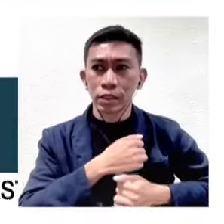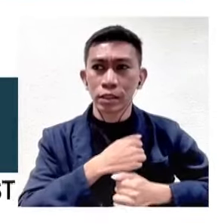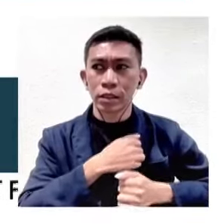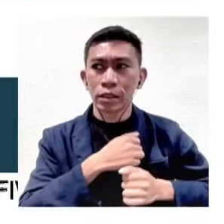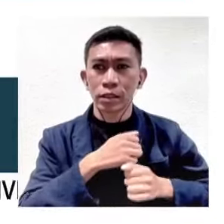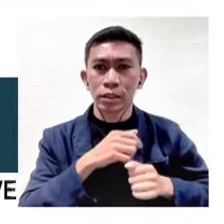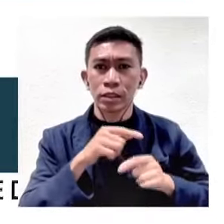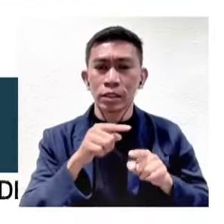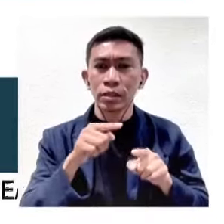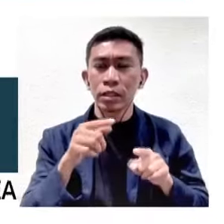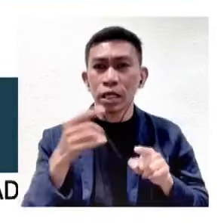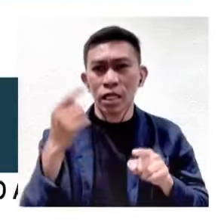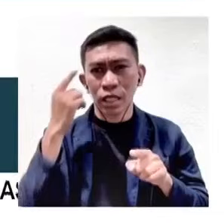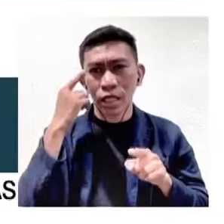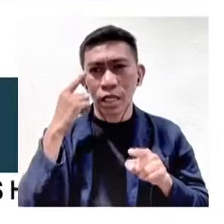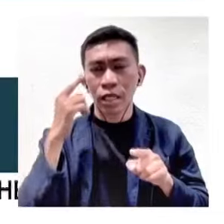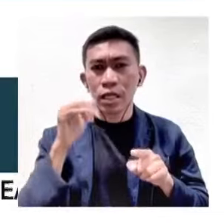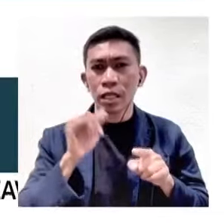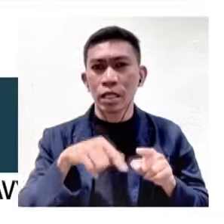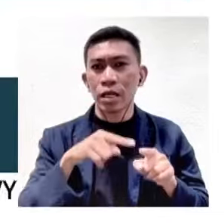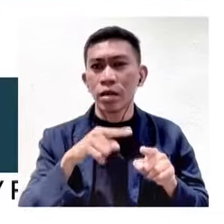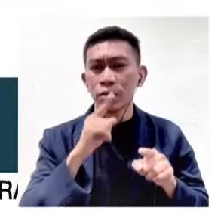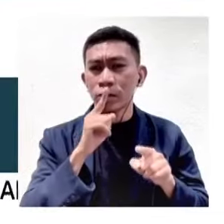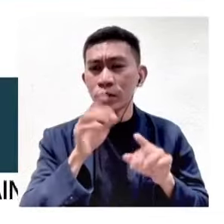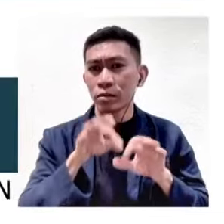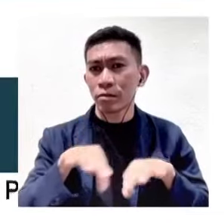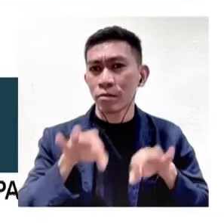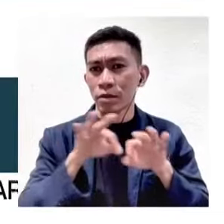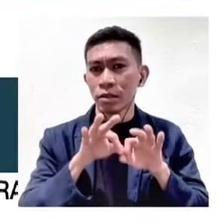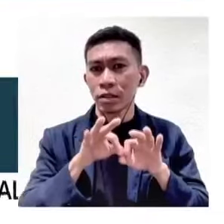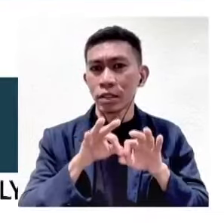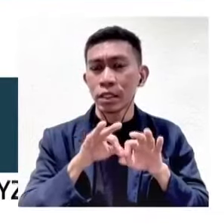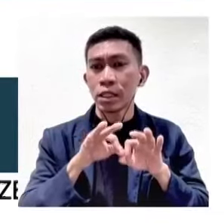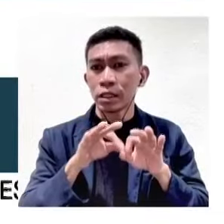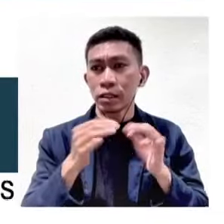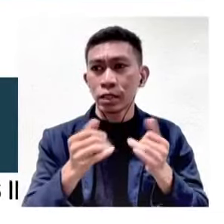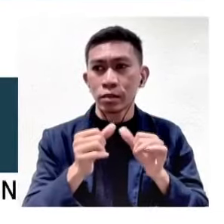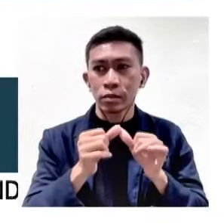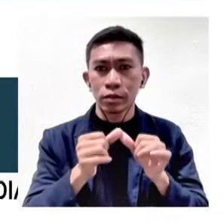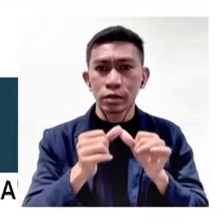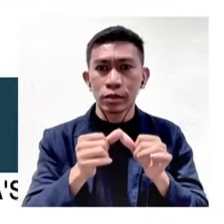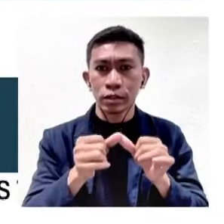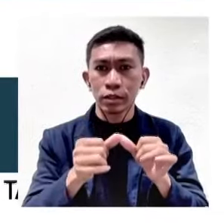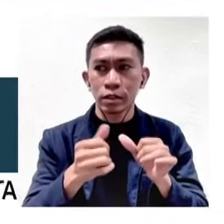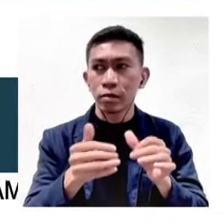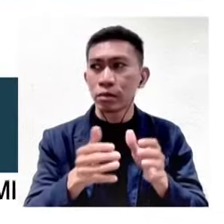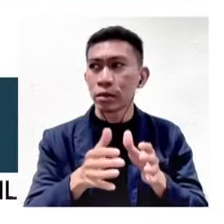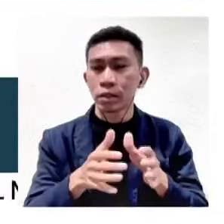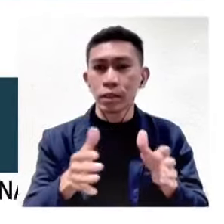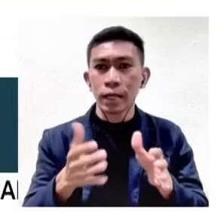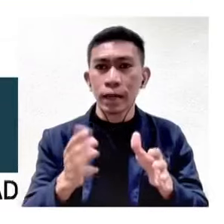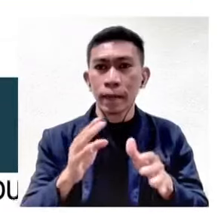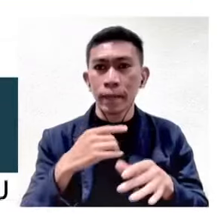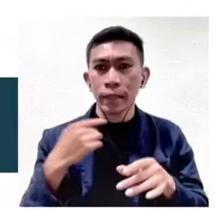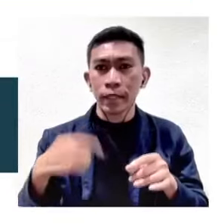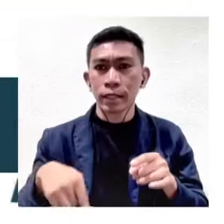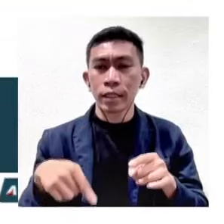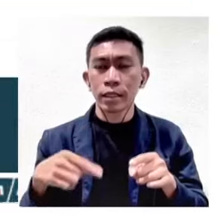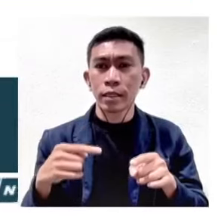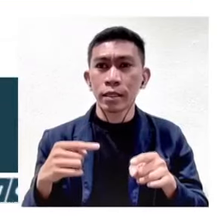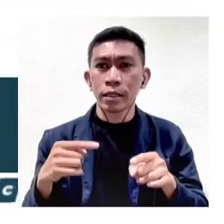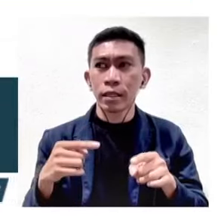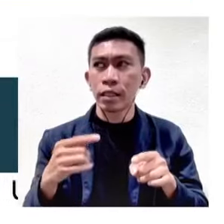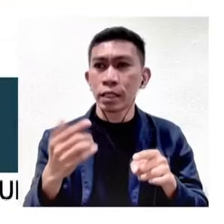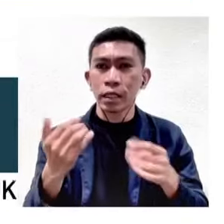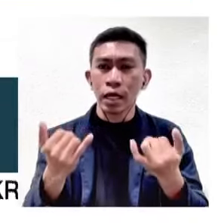is really crucial. And so continuing to expand. If Beijing looks at the Philippines as an isolated country, it